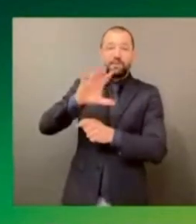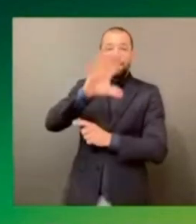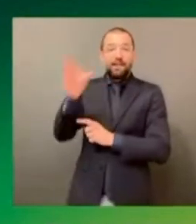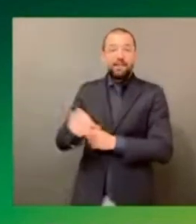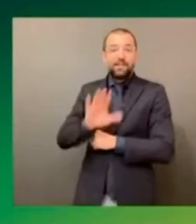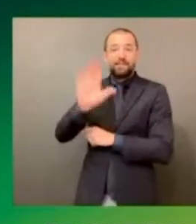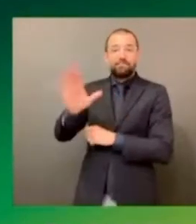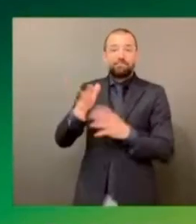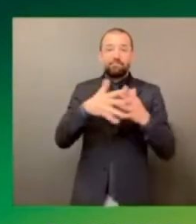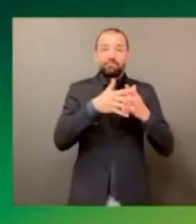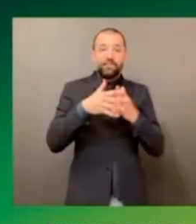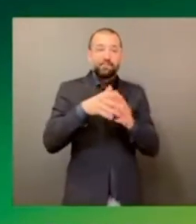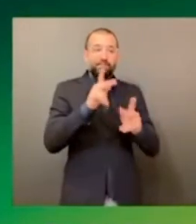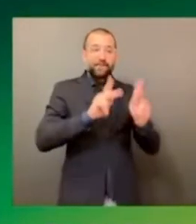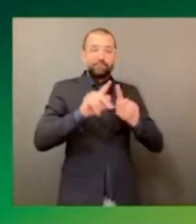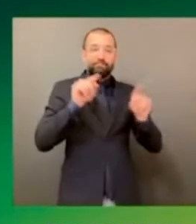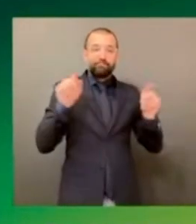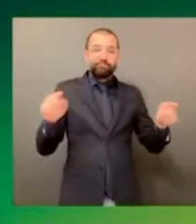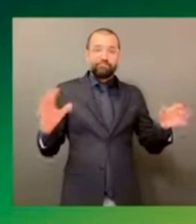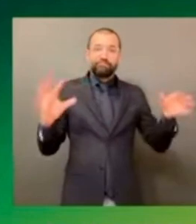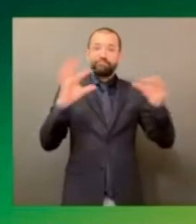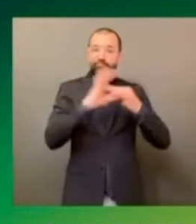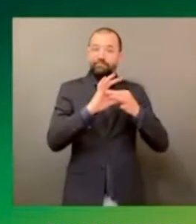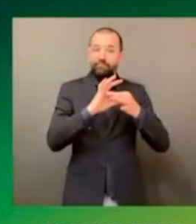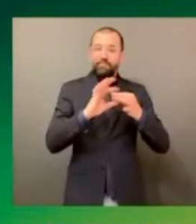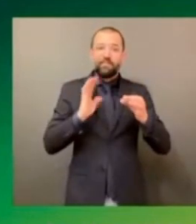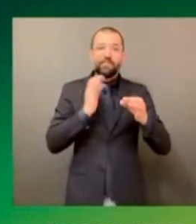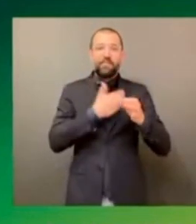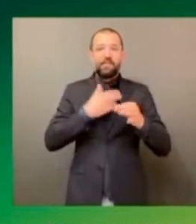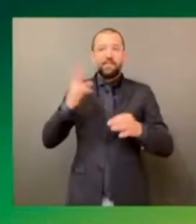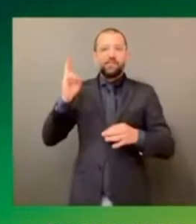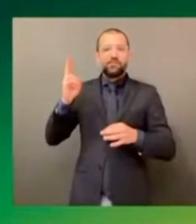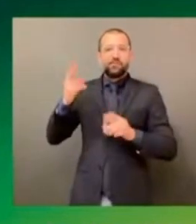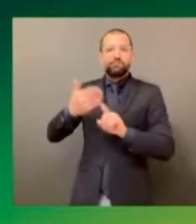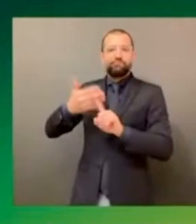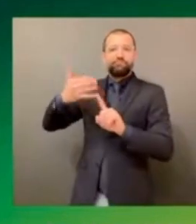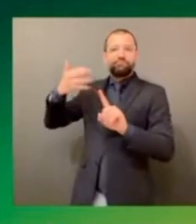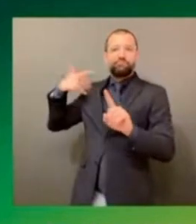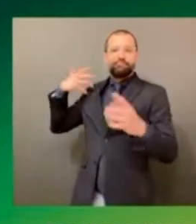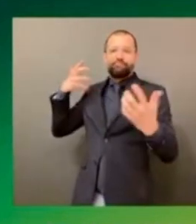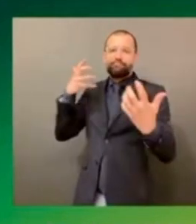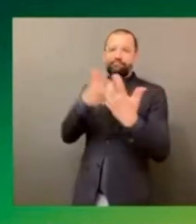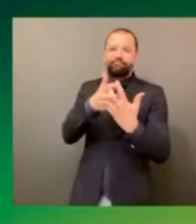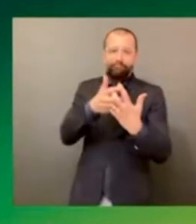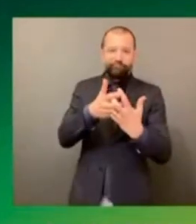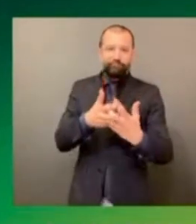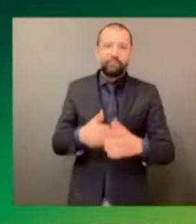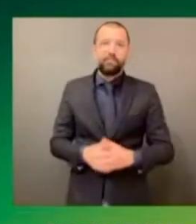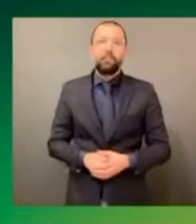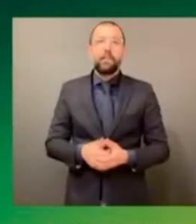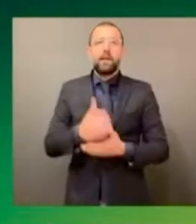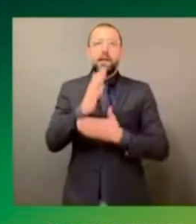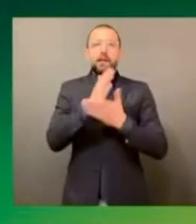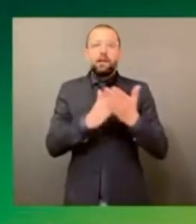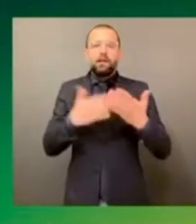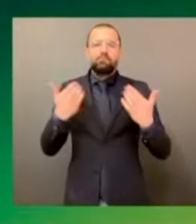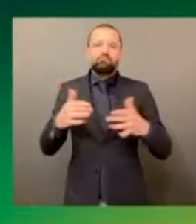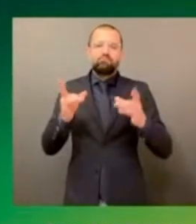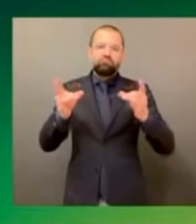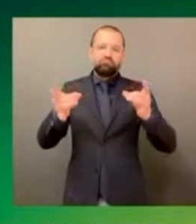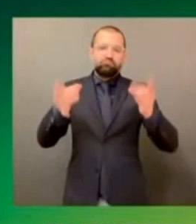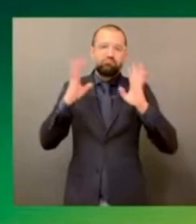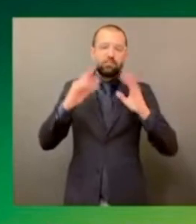have an intertwined history, some of which is painful, and